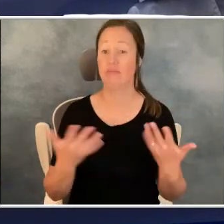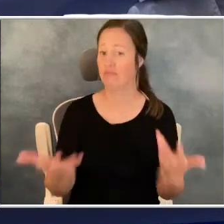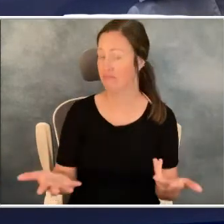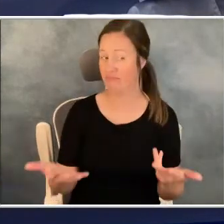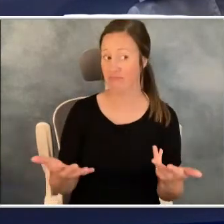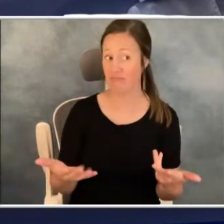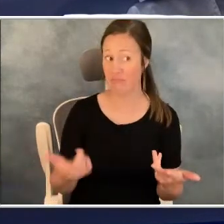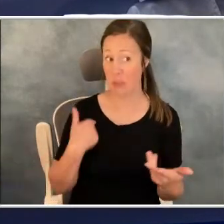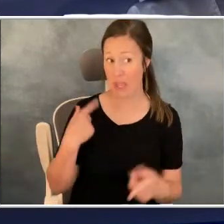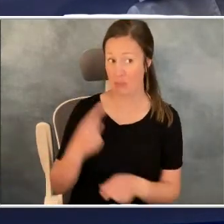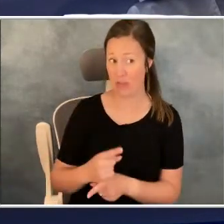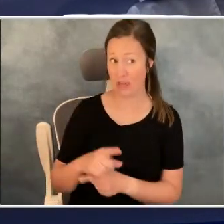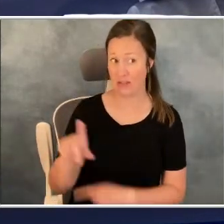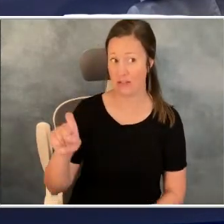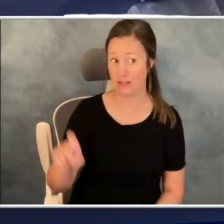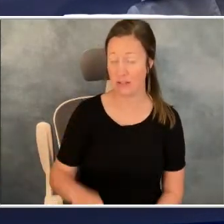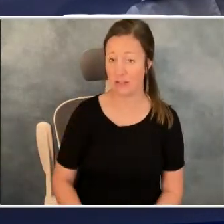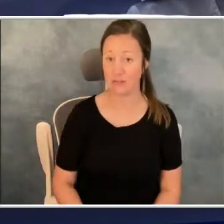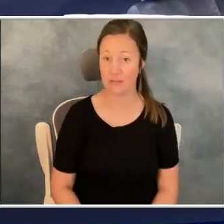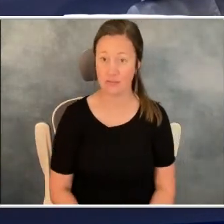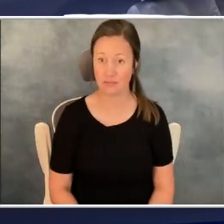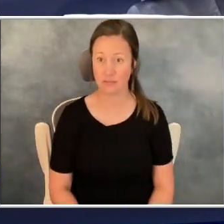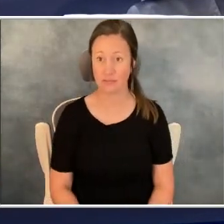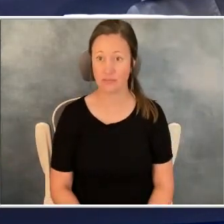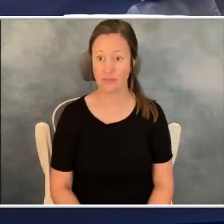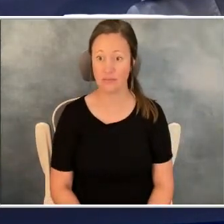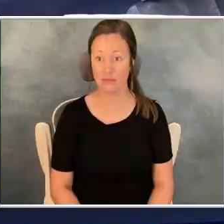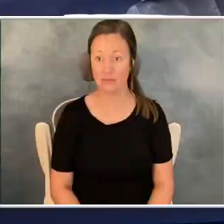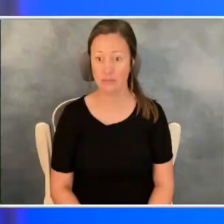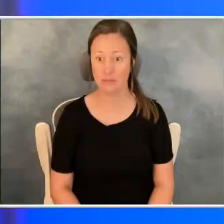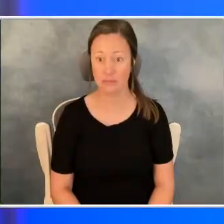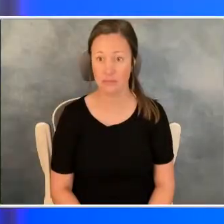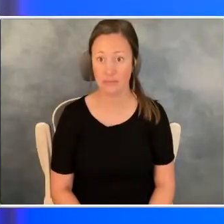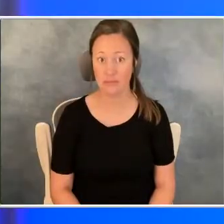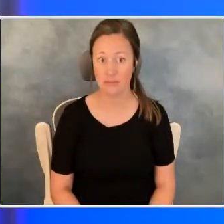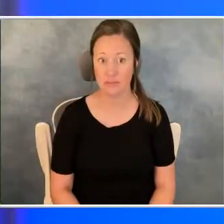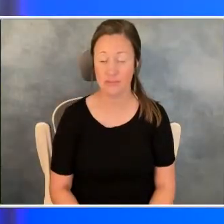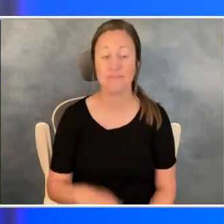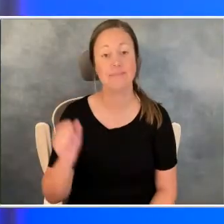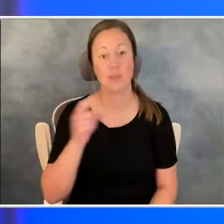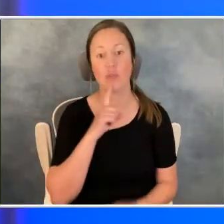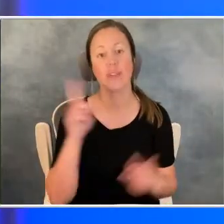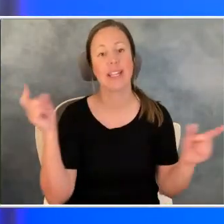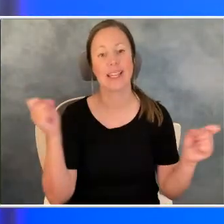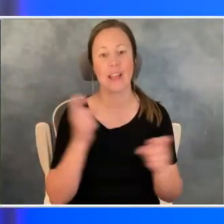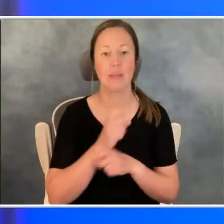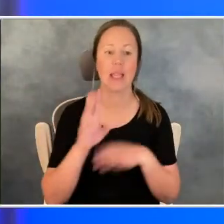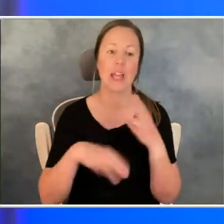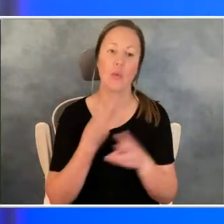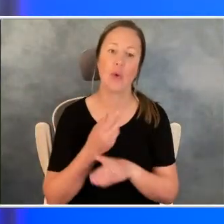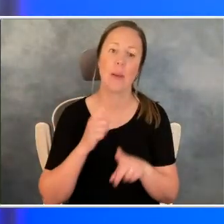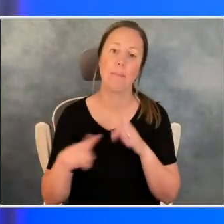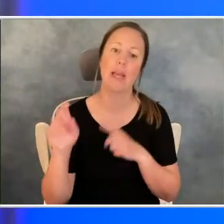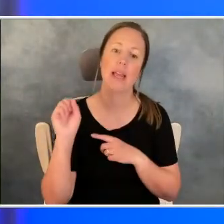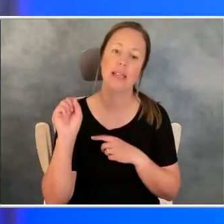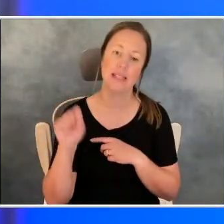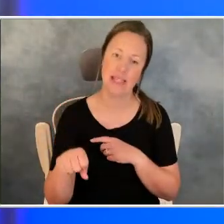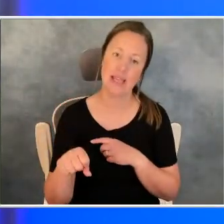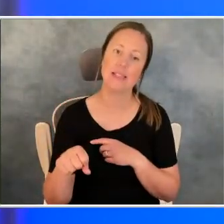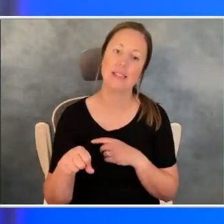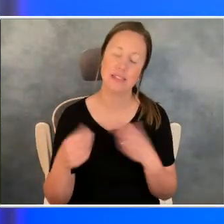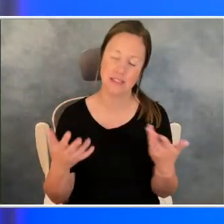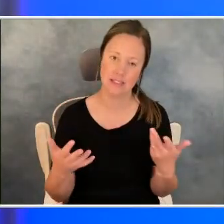in my little dissertation there? No, it's a very complicated world, but yes, I agree with you.